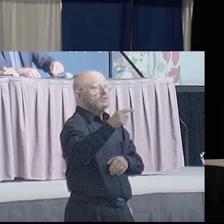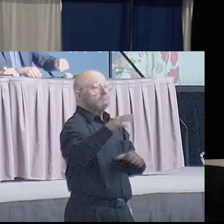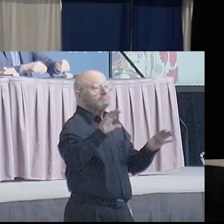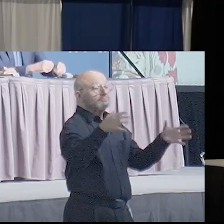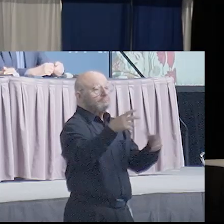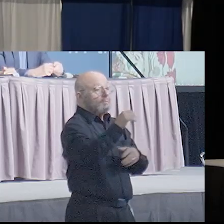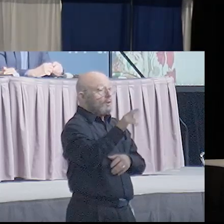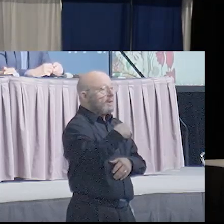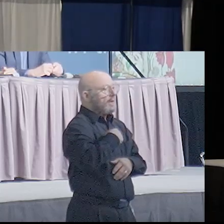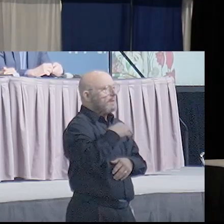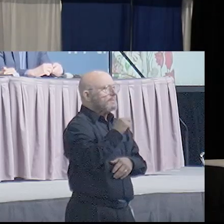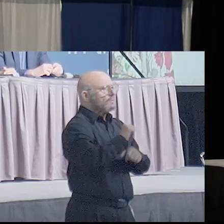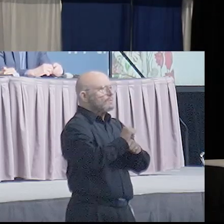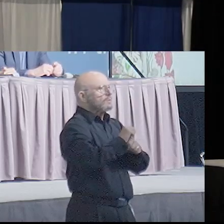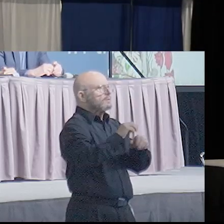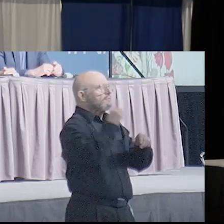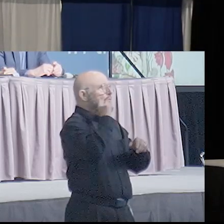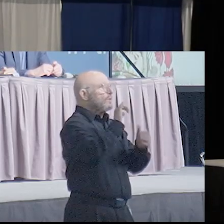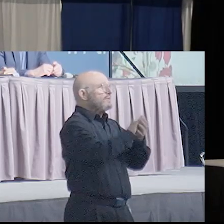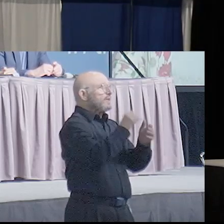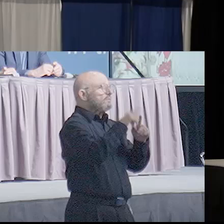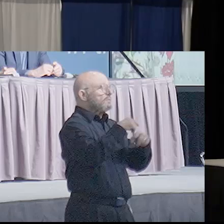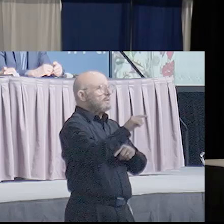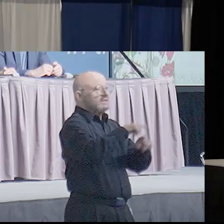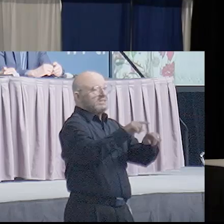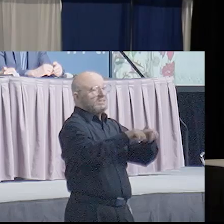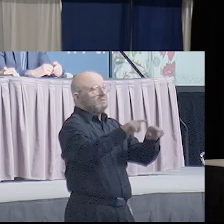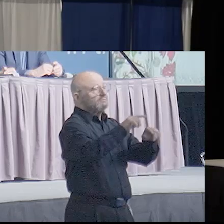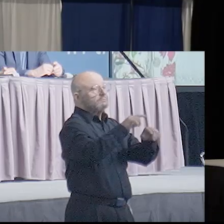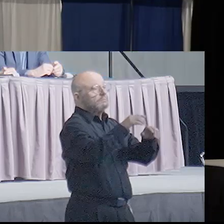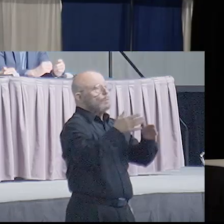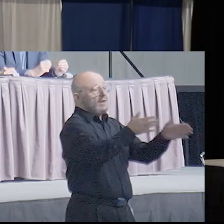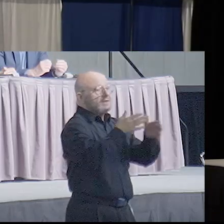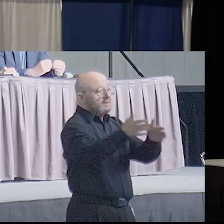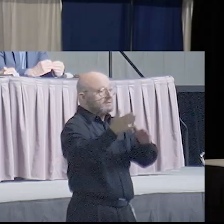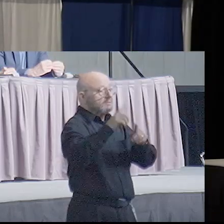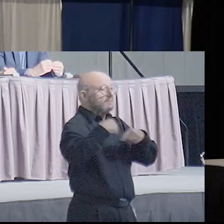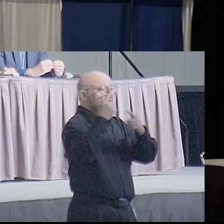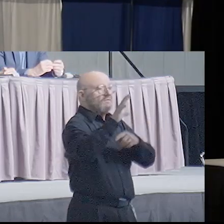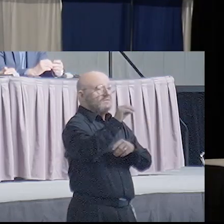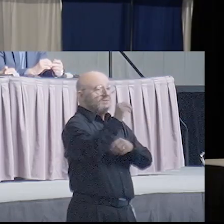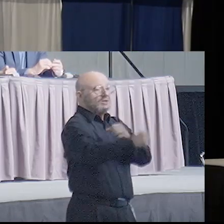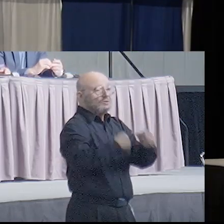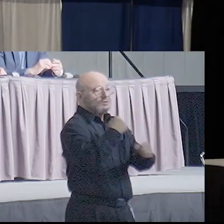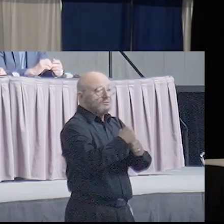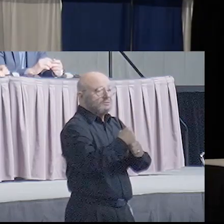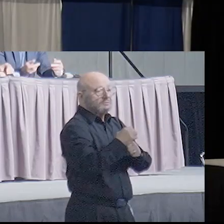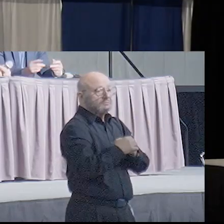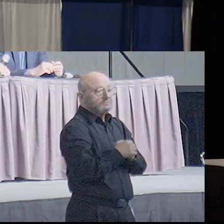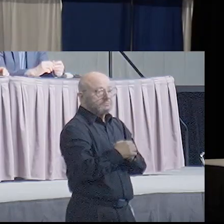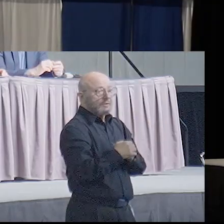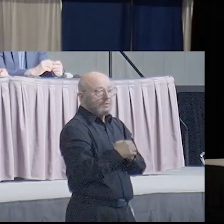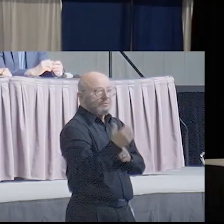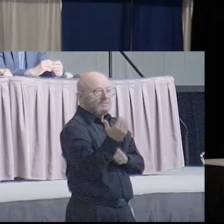about 16 years in various capacities, and I'm excited to be here today. Thank you. Thank you. Ron? Oh,